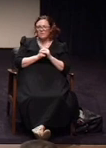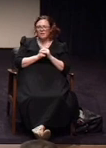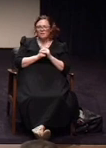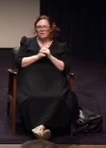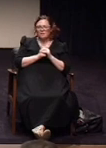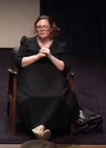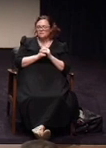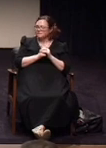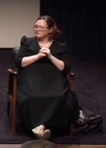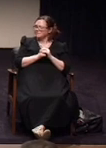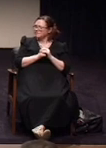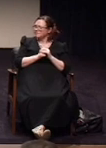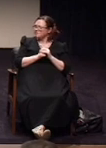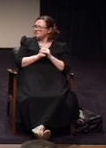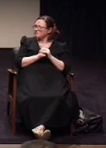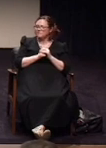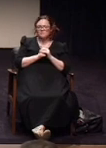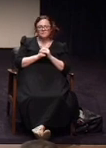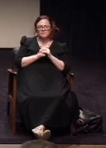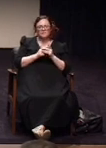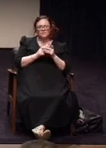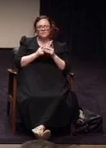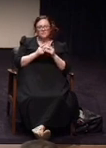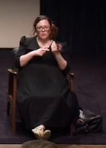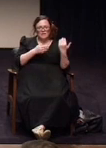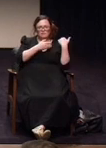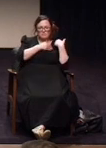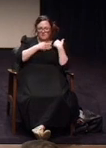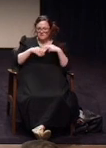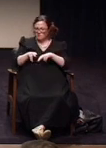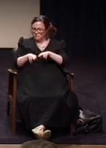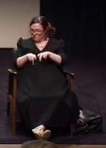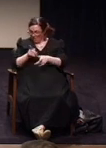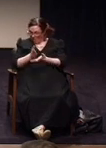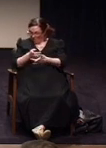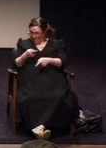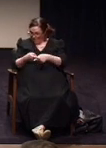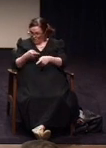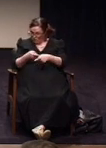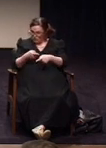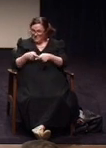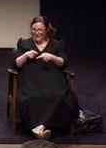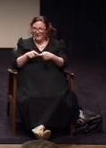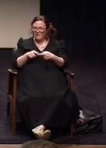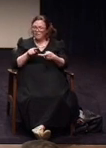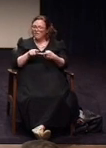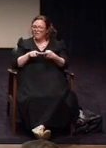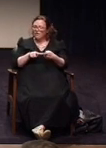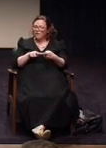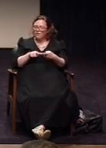identifying, is this an emergency case? And if it is, who or